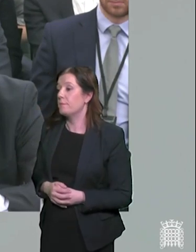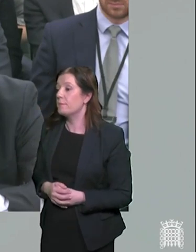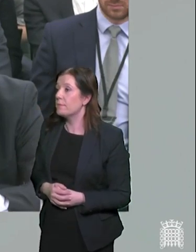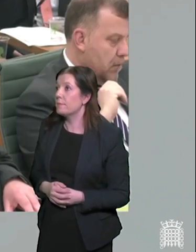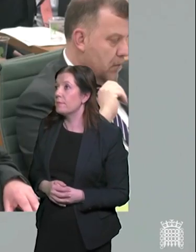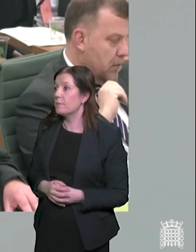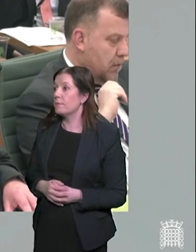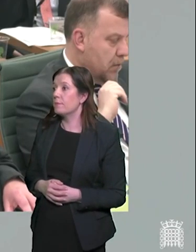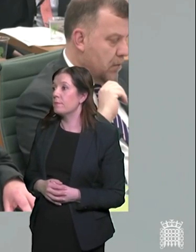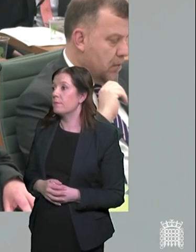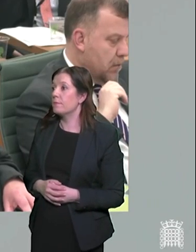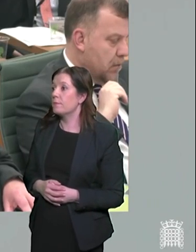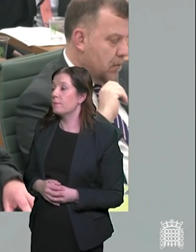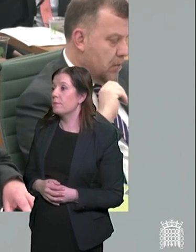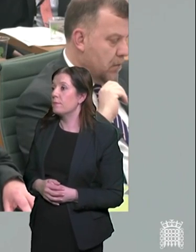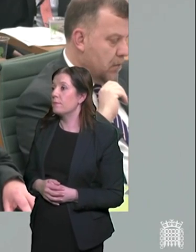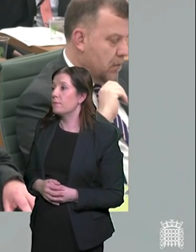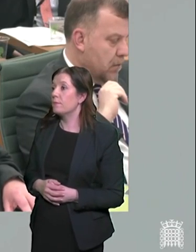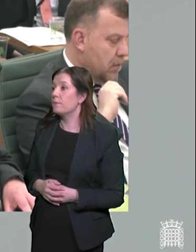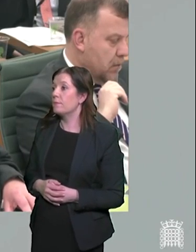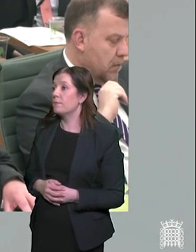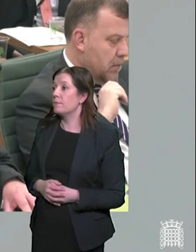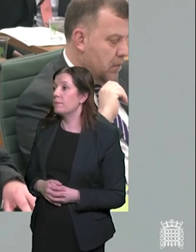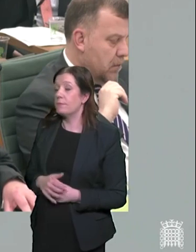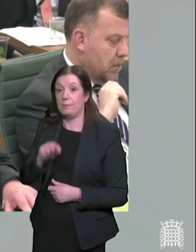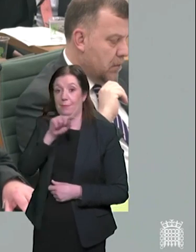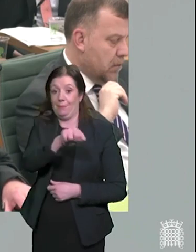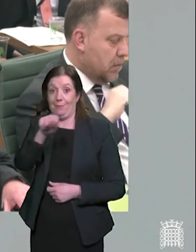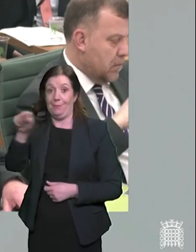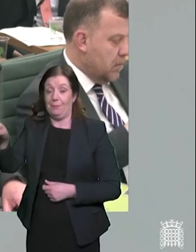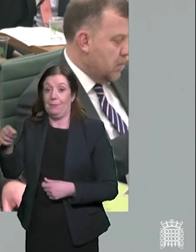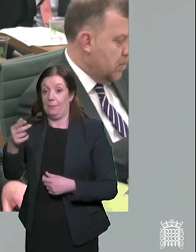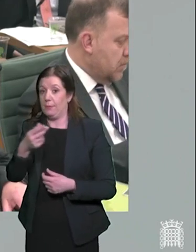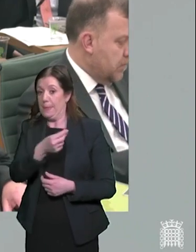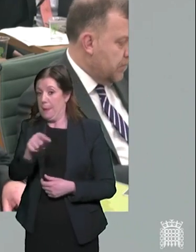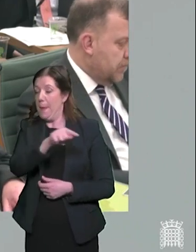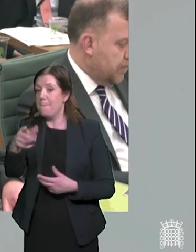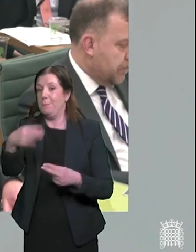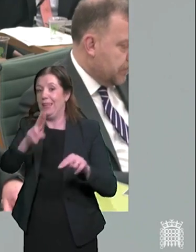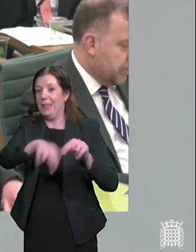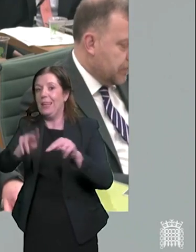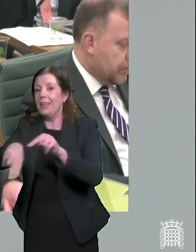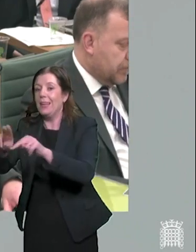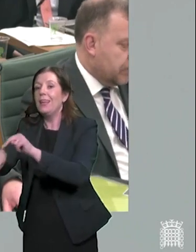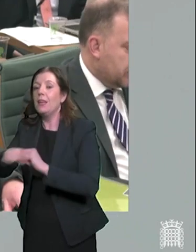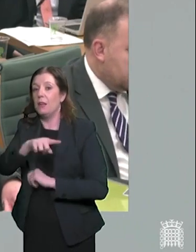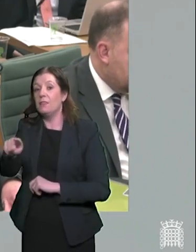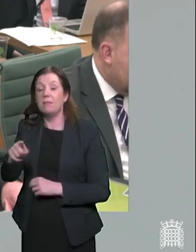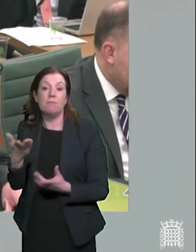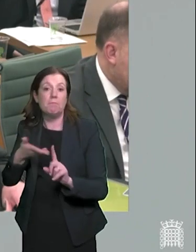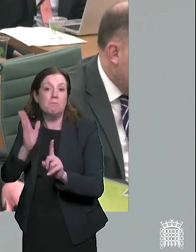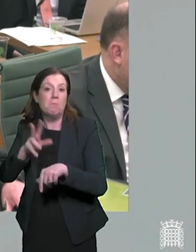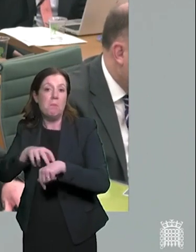The Metropolitan Police have confirmed fixed penalty notices were issued to some attendees at that gathering. Clearly, therefore, it breached the